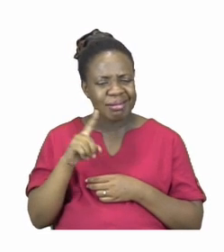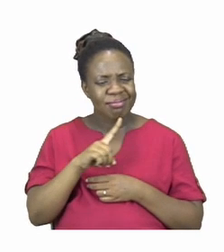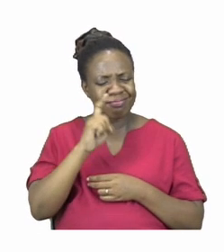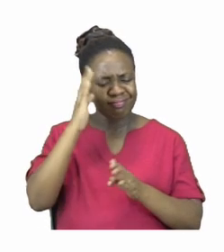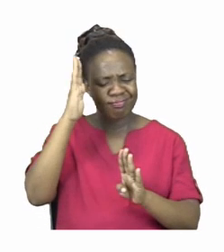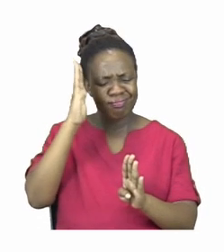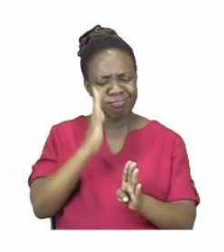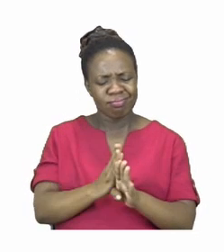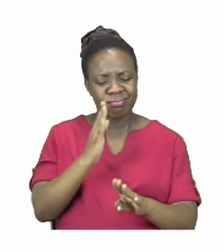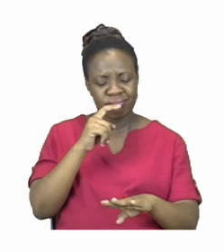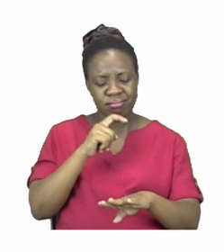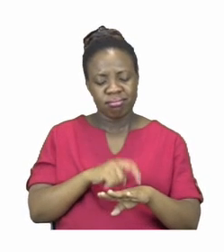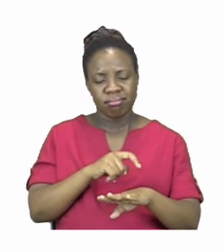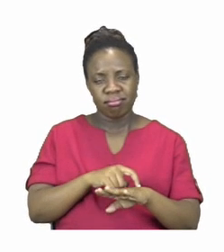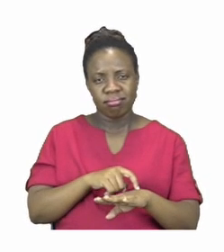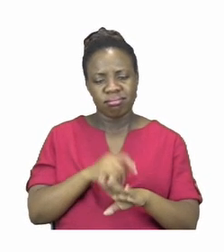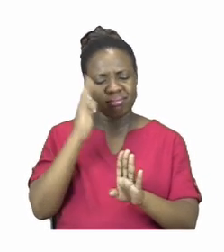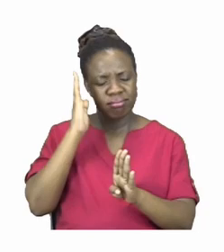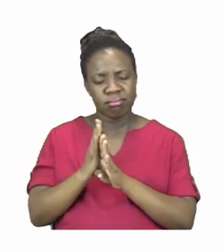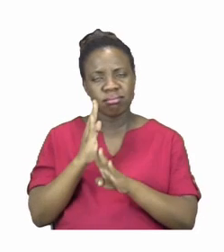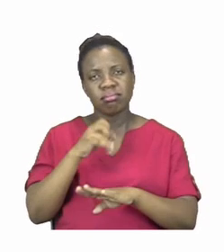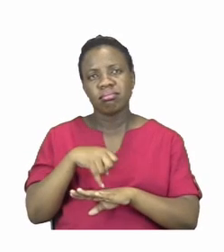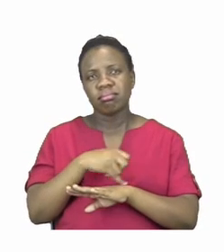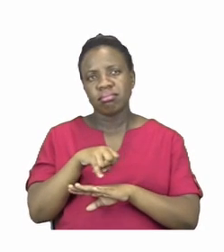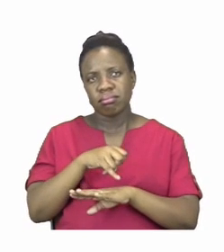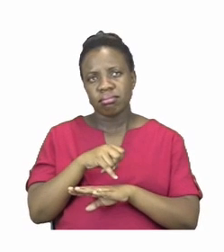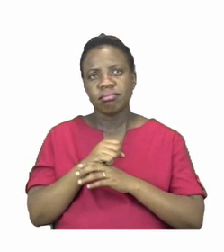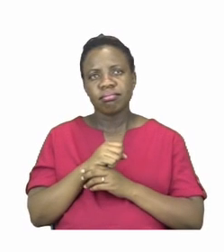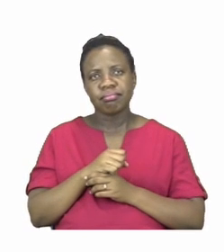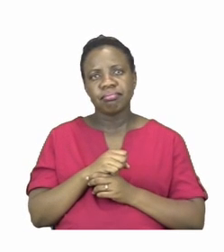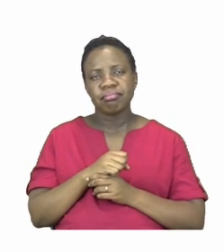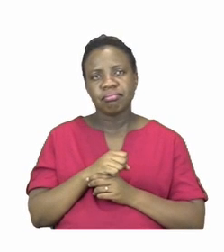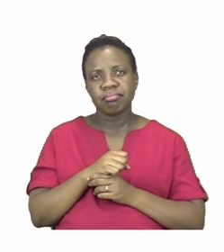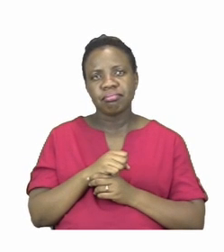When can I go on vacation?